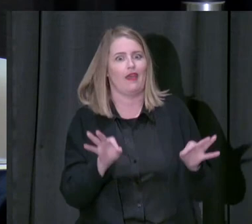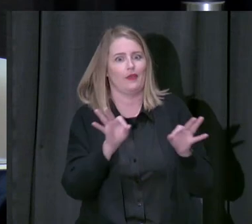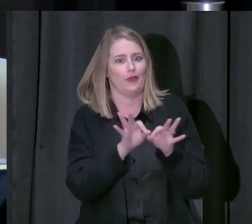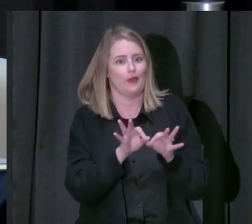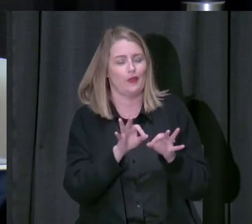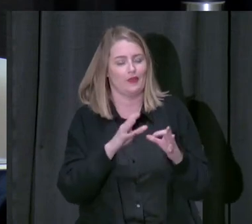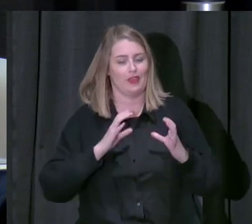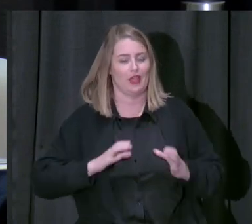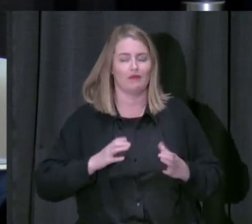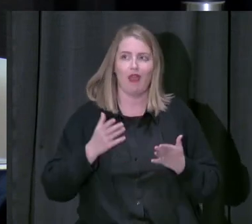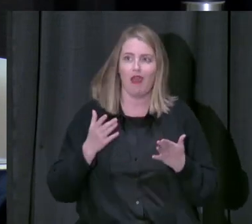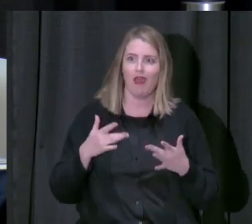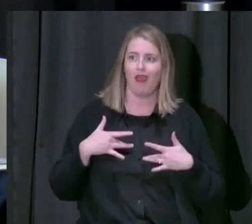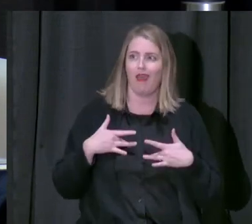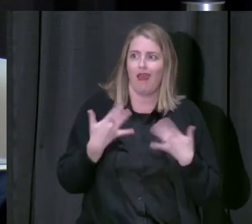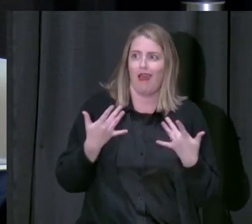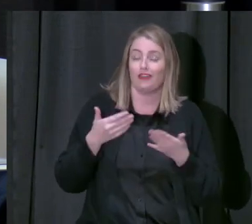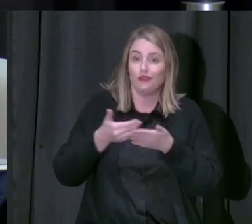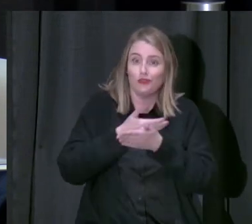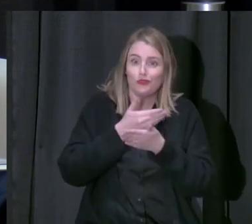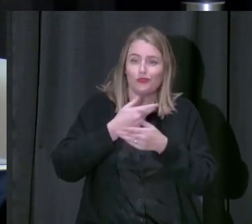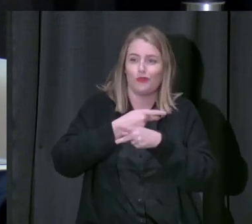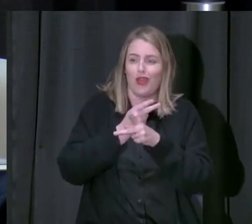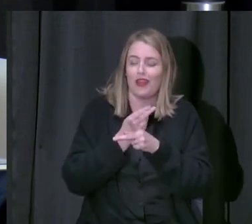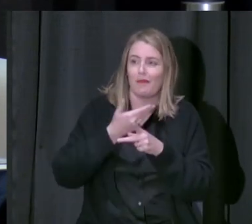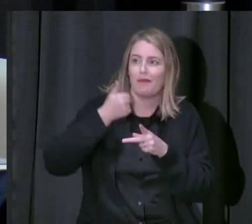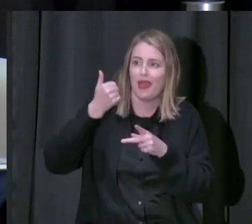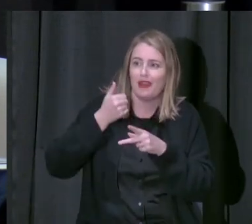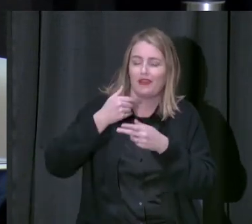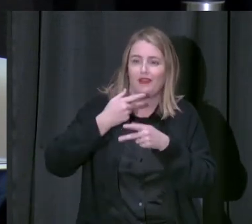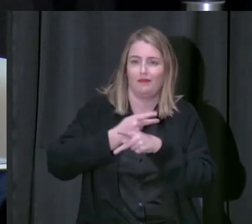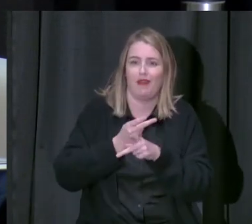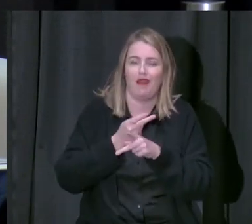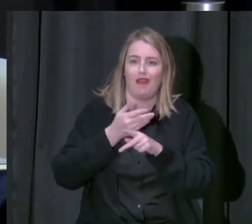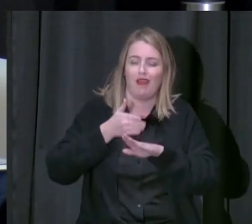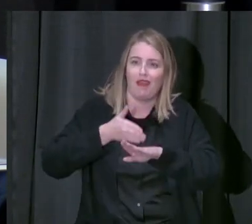with new products, better products, faster, less,